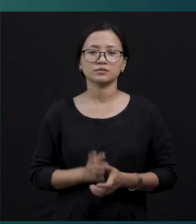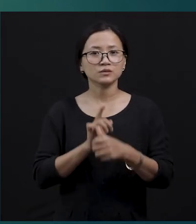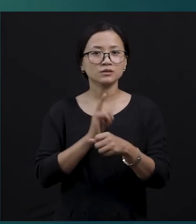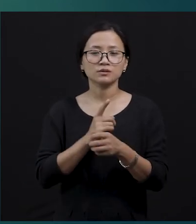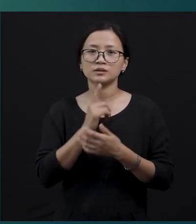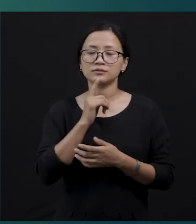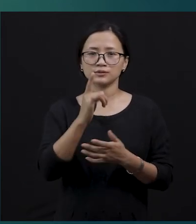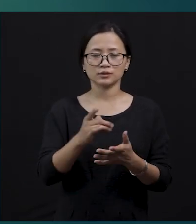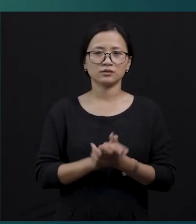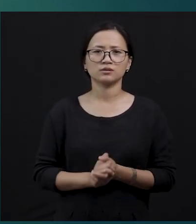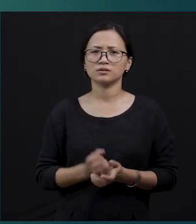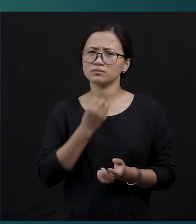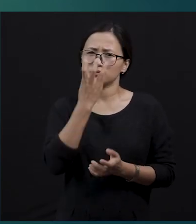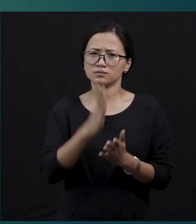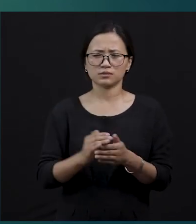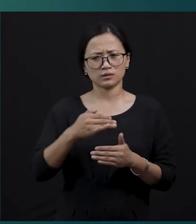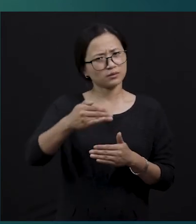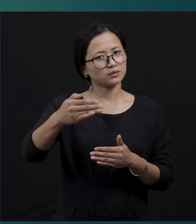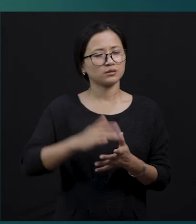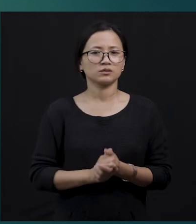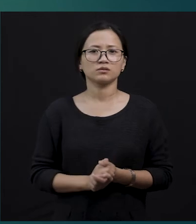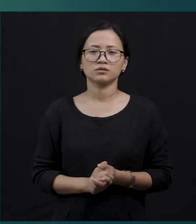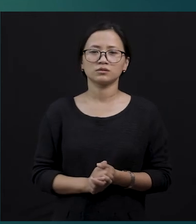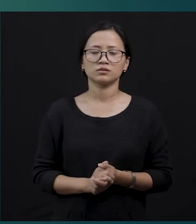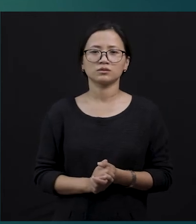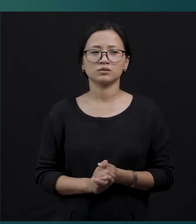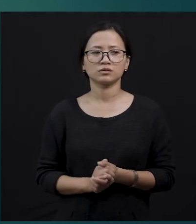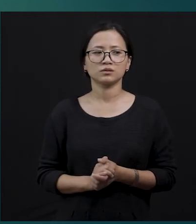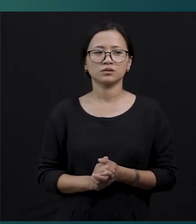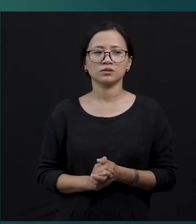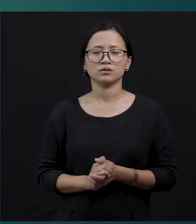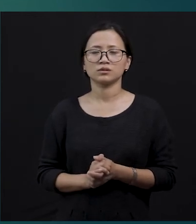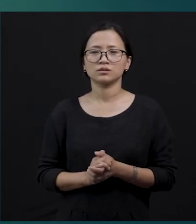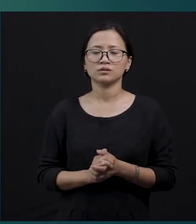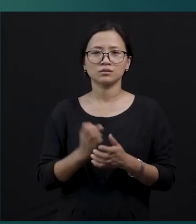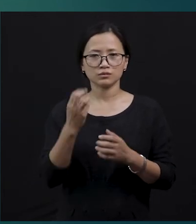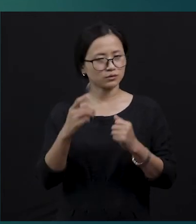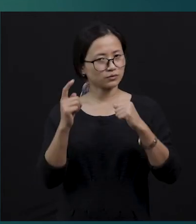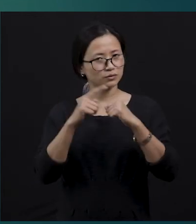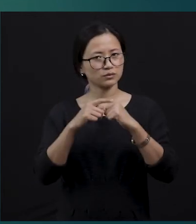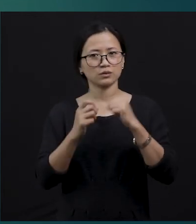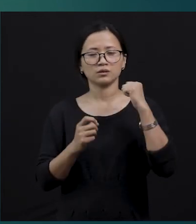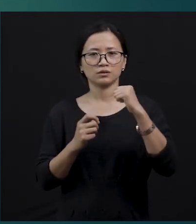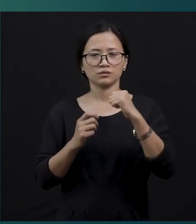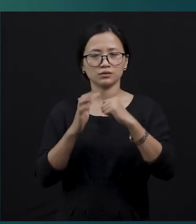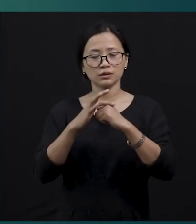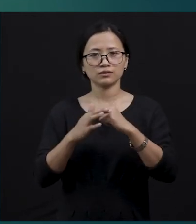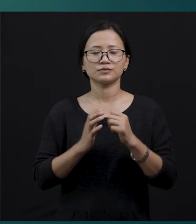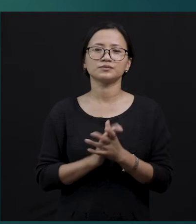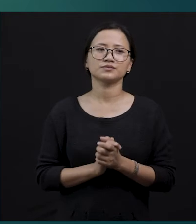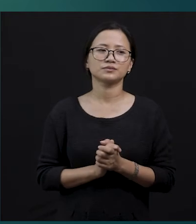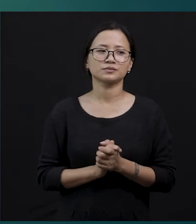you a very easy process to know that, right? Just put your fist like this, and the top portion of your